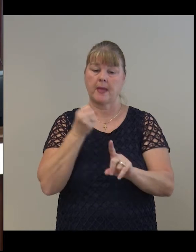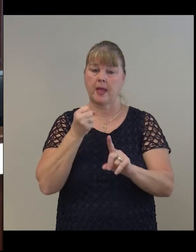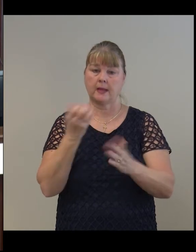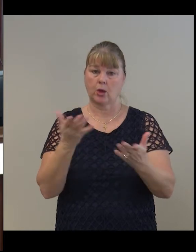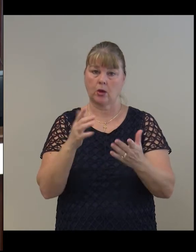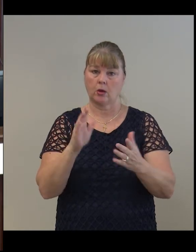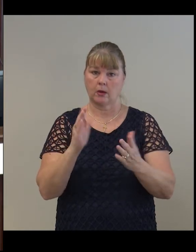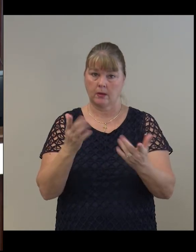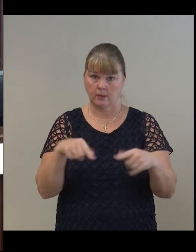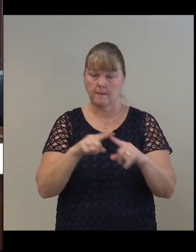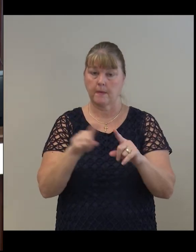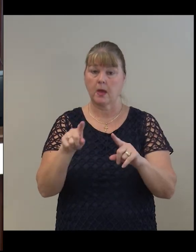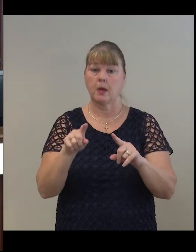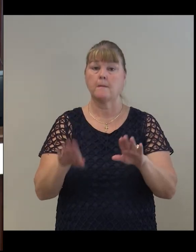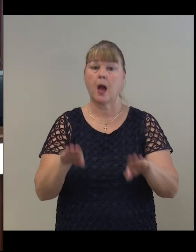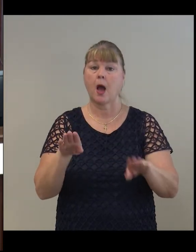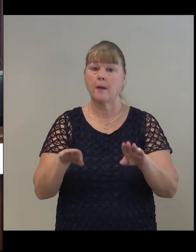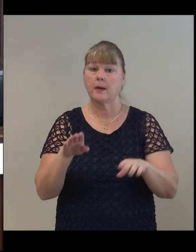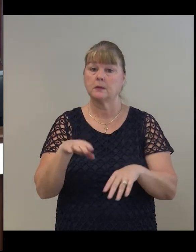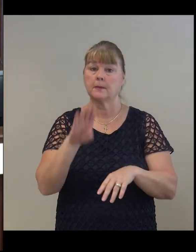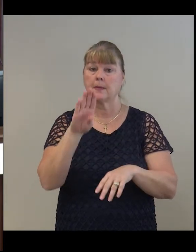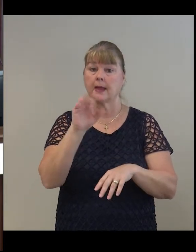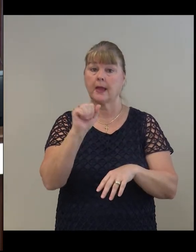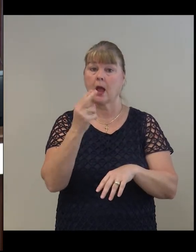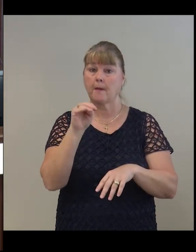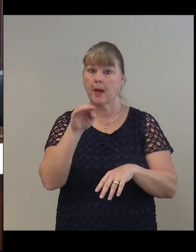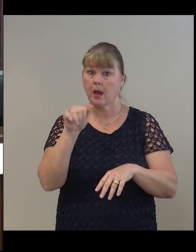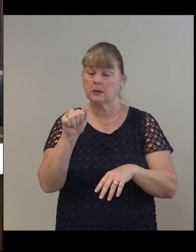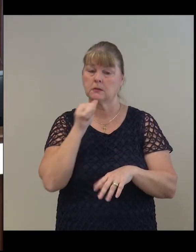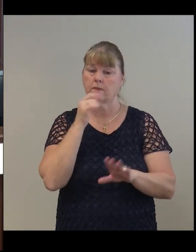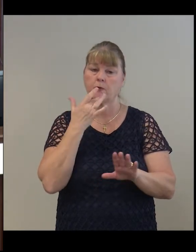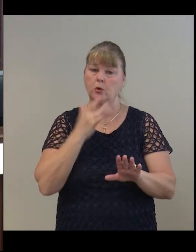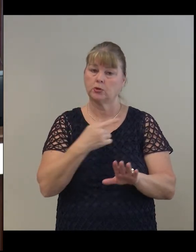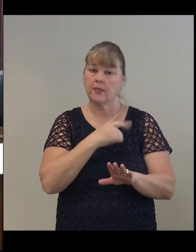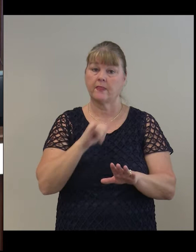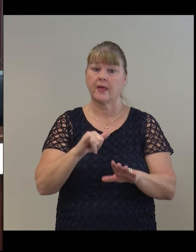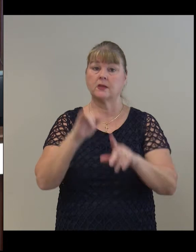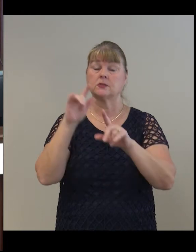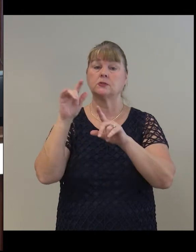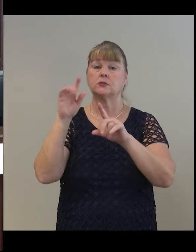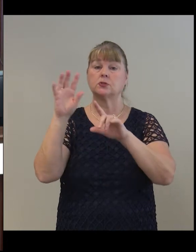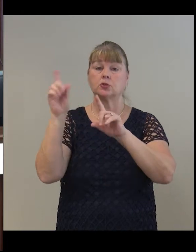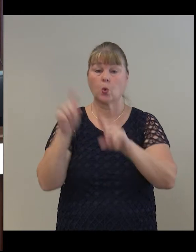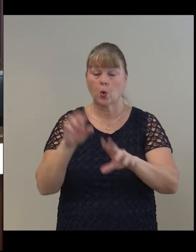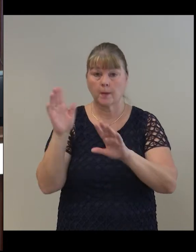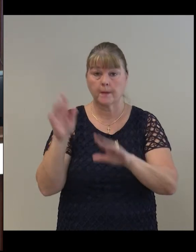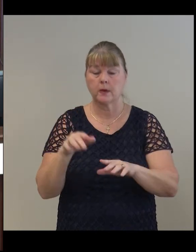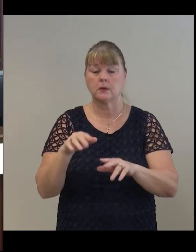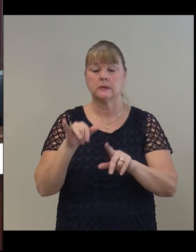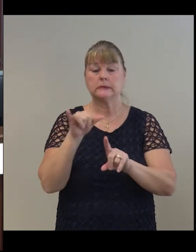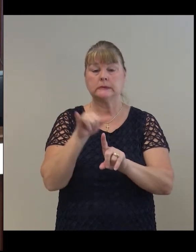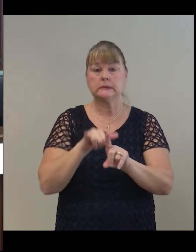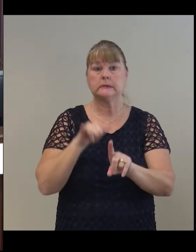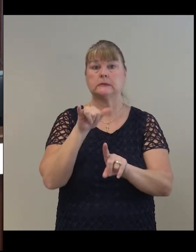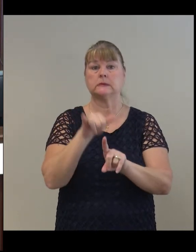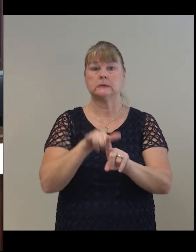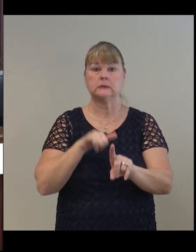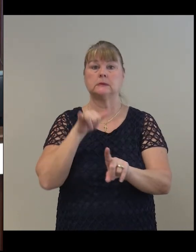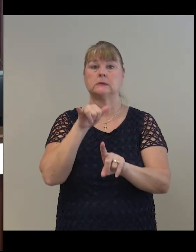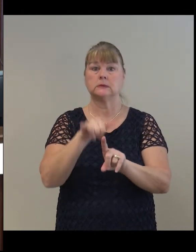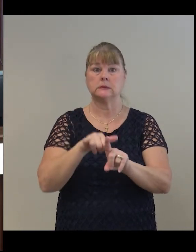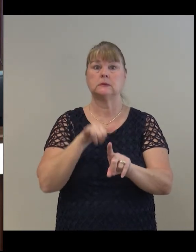The storm actually sat over the Bahamas and did not move for several days. It